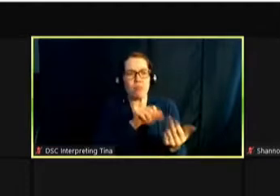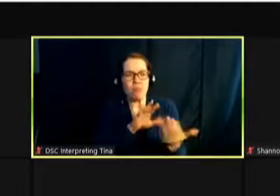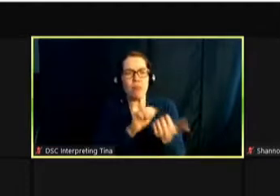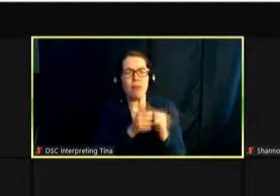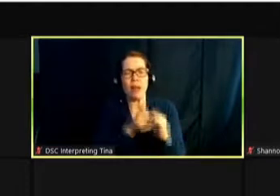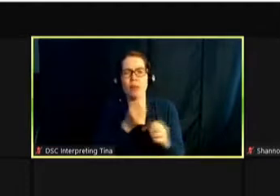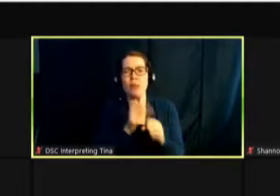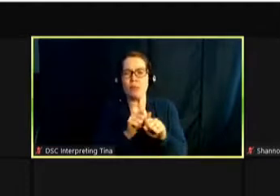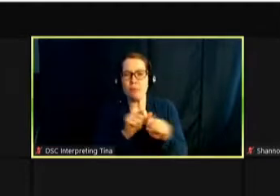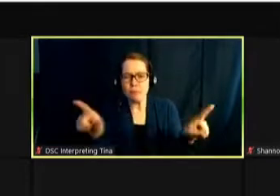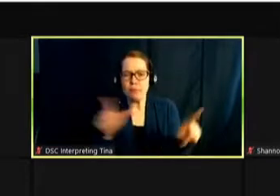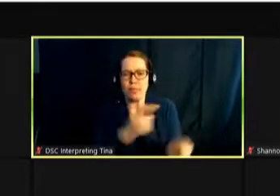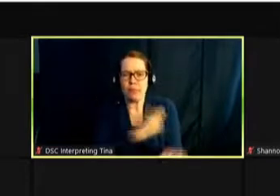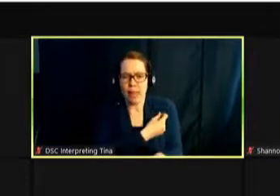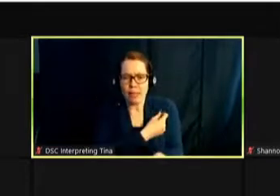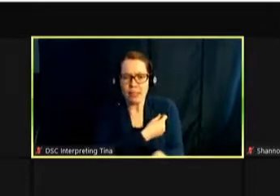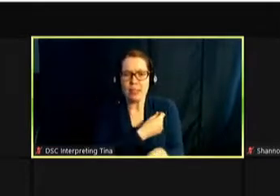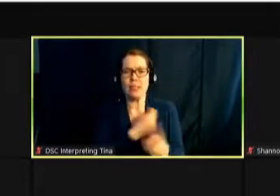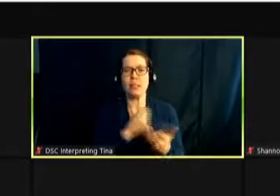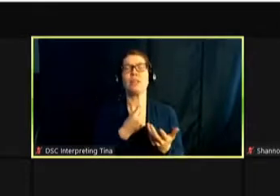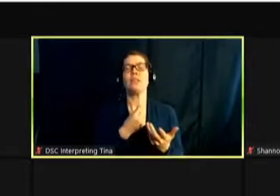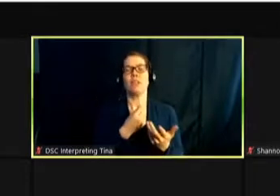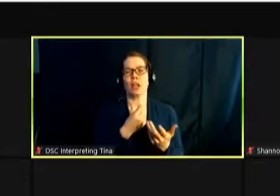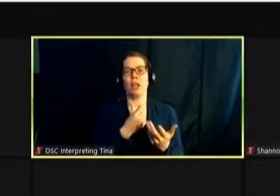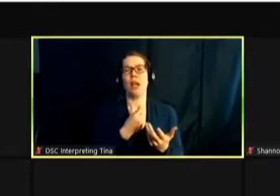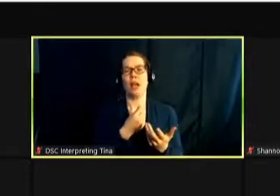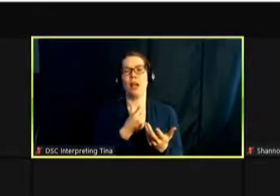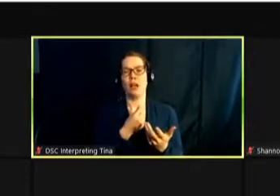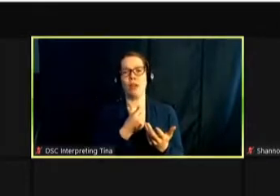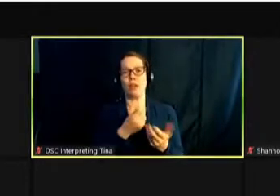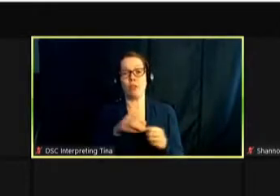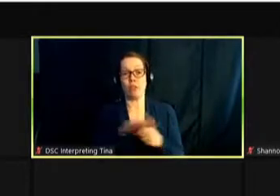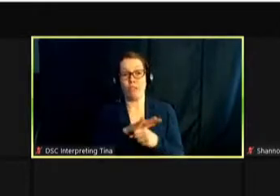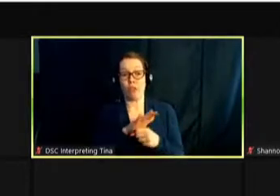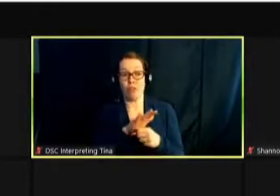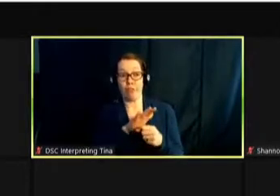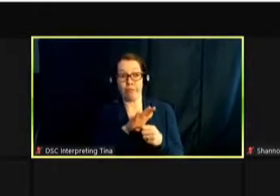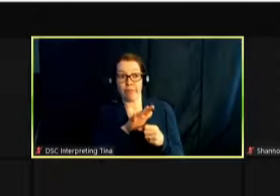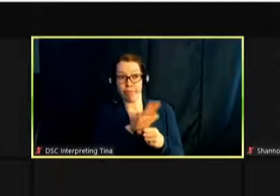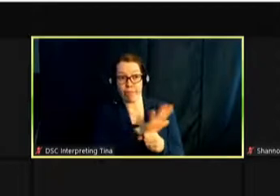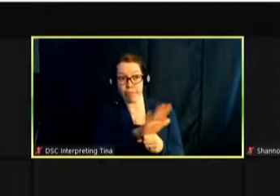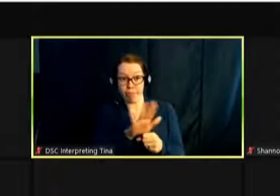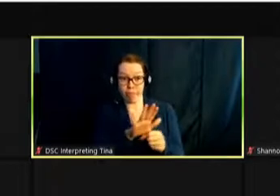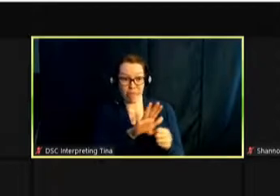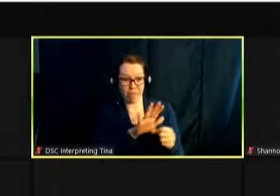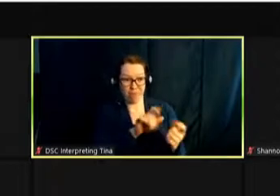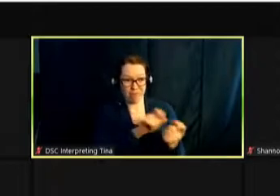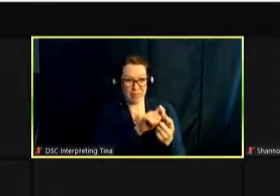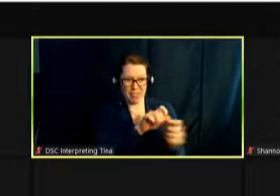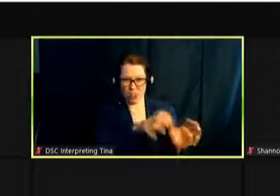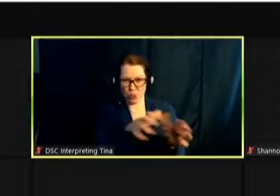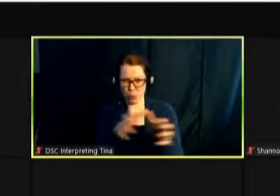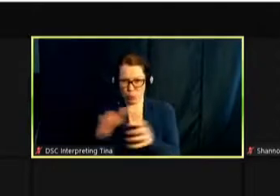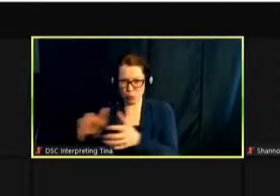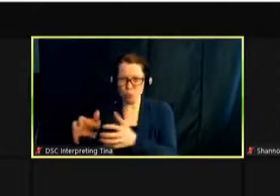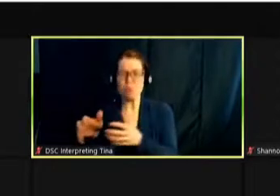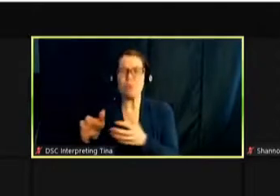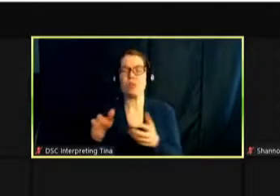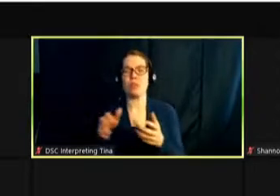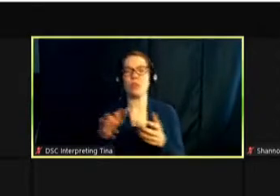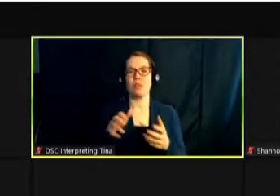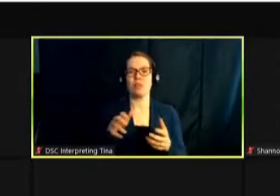vaccine out, make sure that we're covering those groups that, again, are are disproportionately affected by